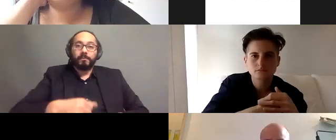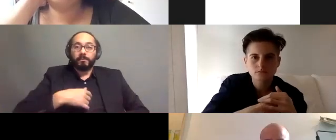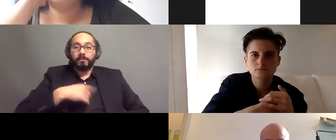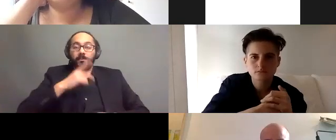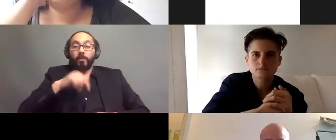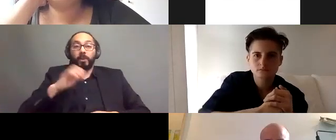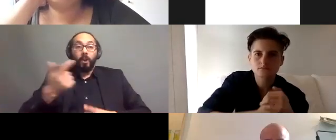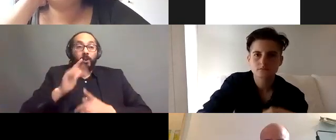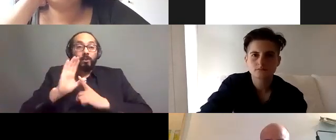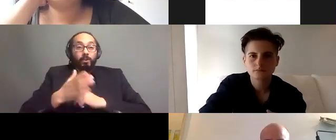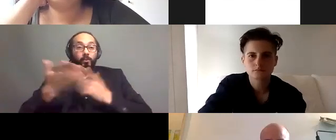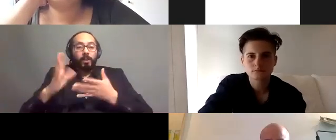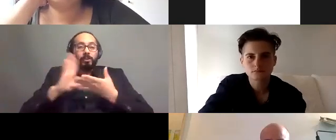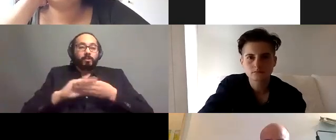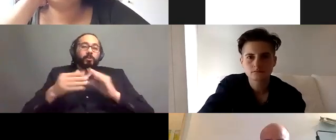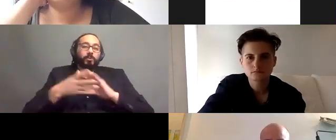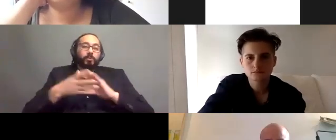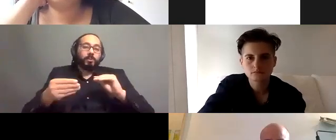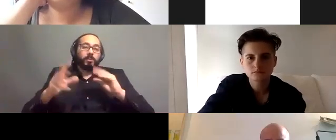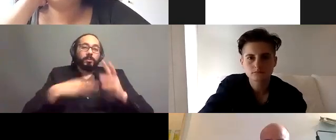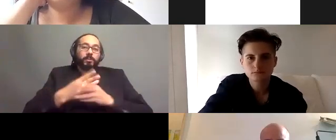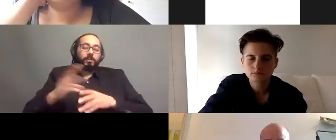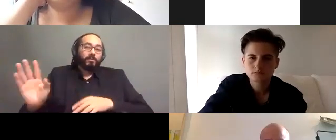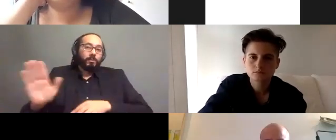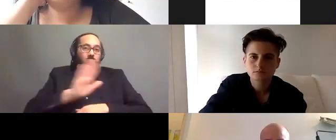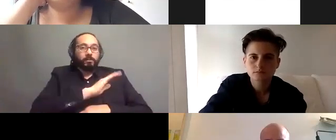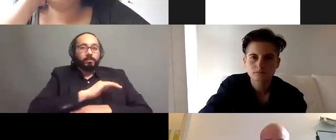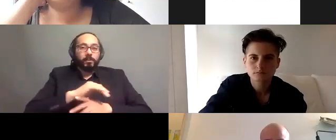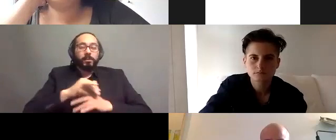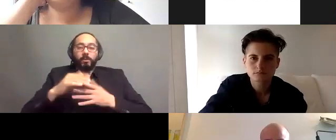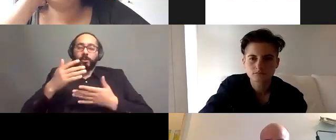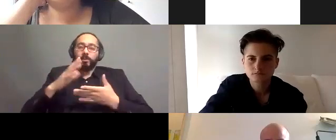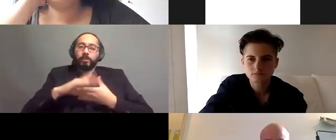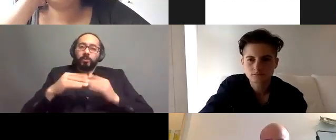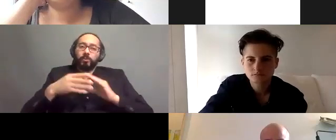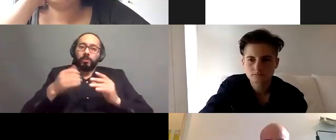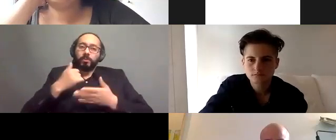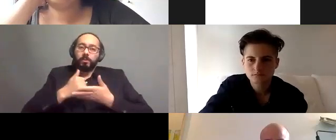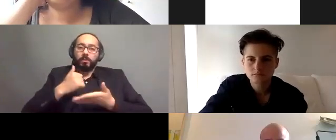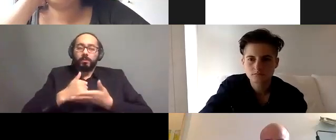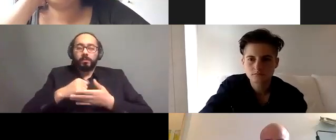culture across the entire world. And so I'll sit,